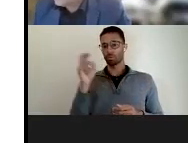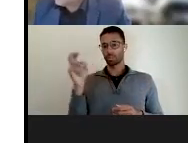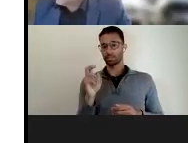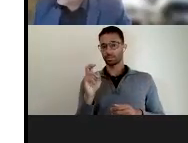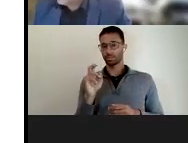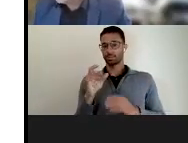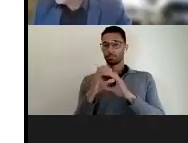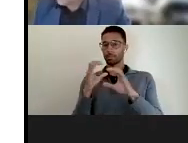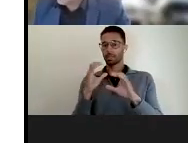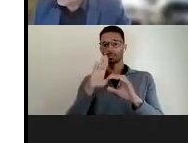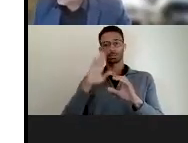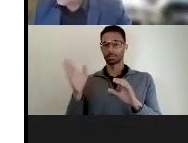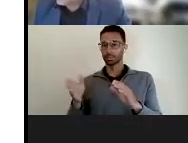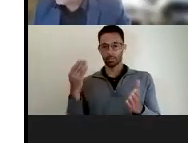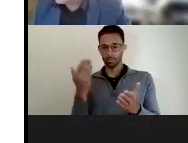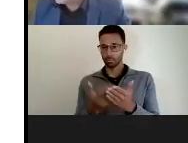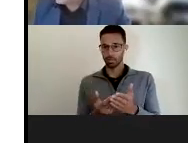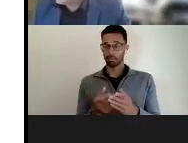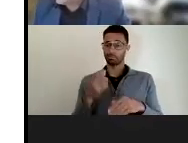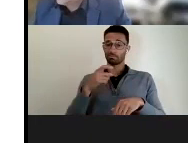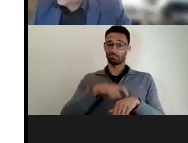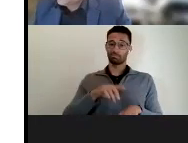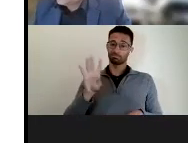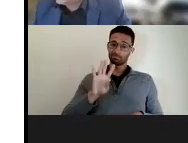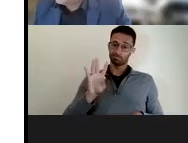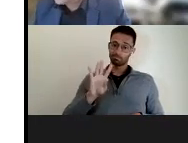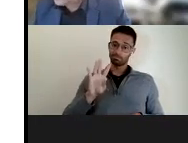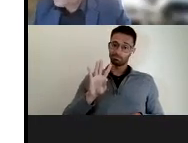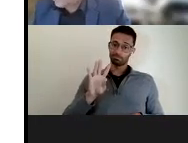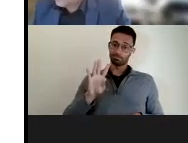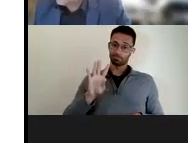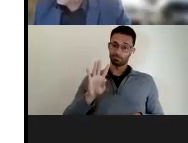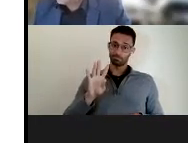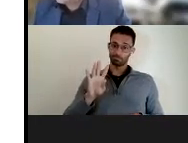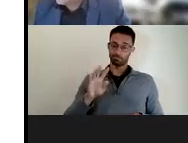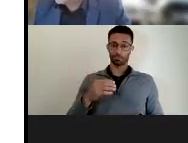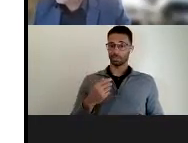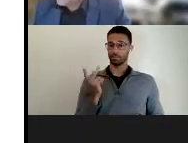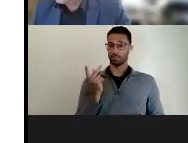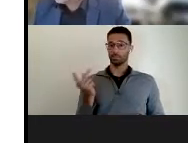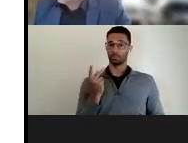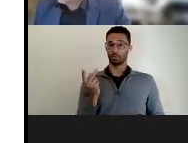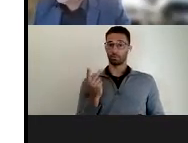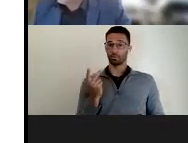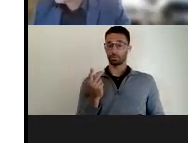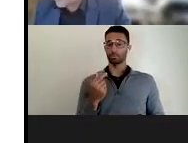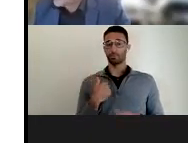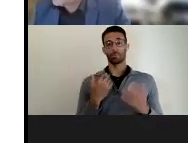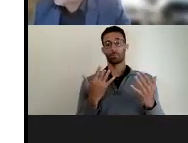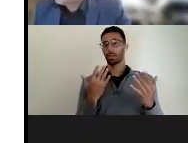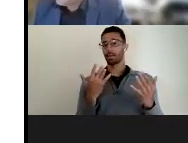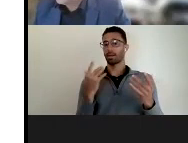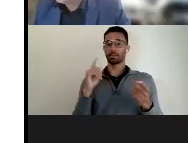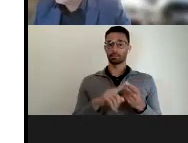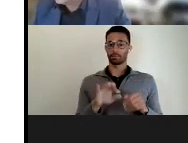arrived. And so it was 4 o'clock and it was just me and her. And we ended up waiting till almost